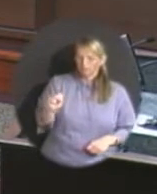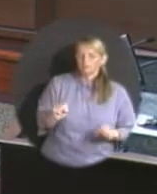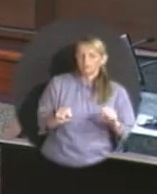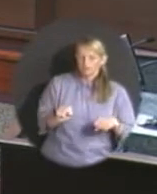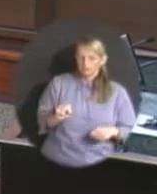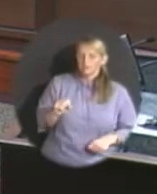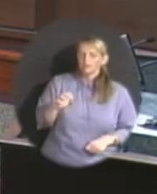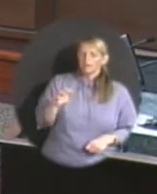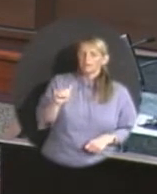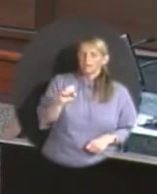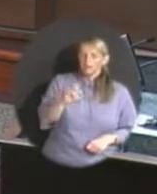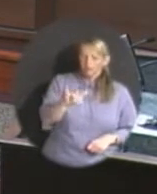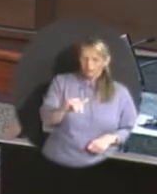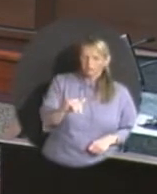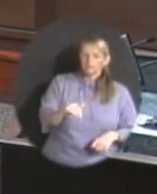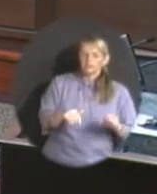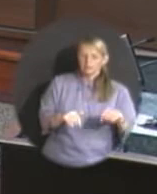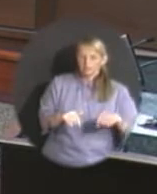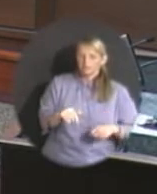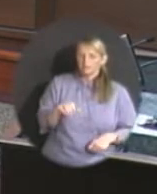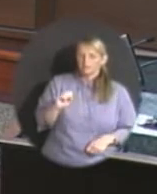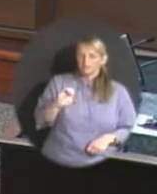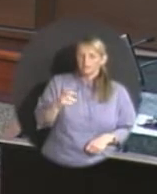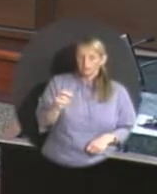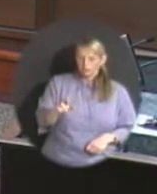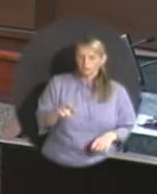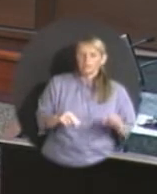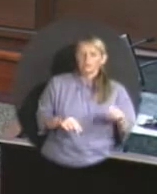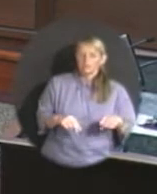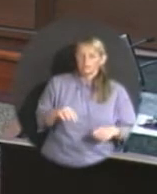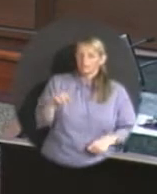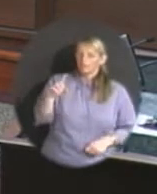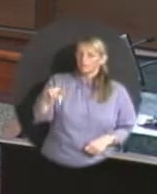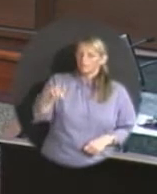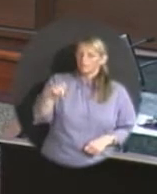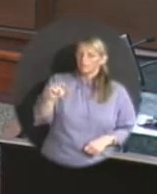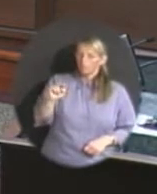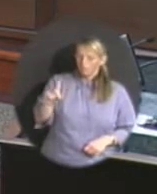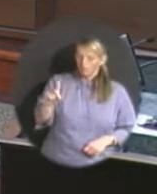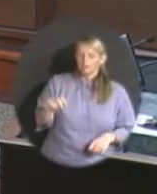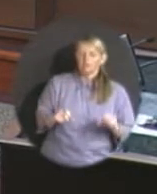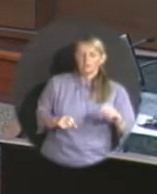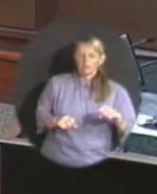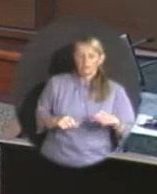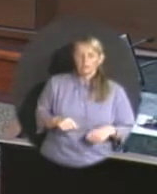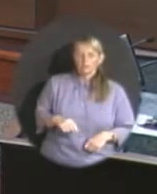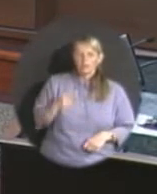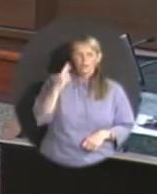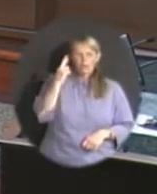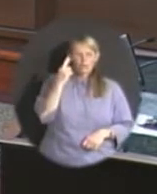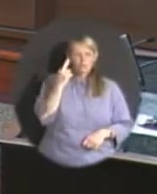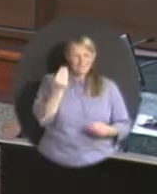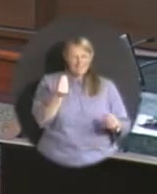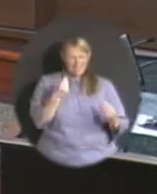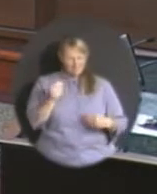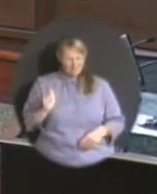Yes. Mr. Shear, Yes. Mr. Poland. Yes. See, the reason they give me the gavel is so I can